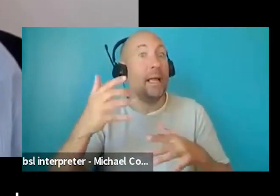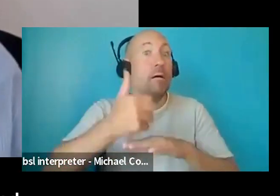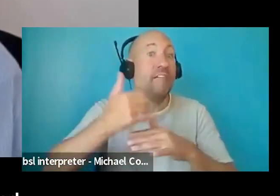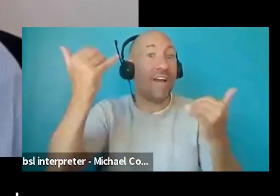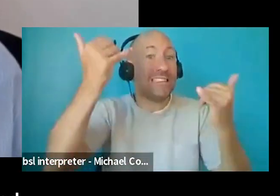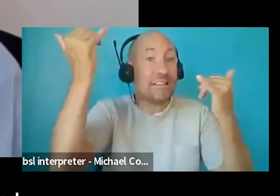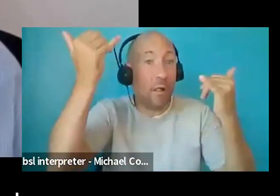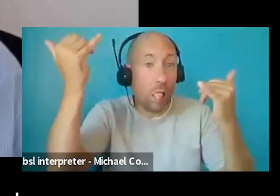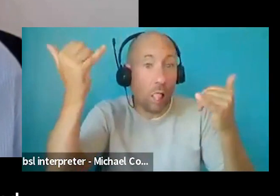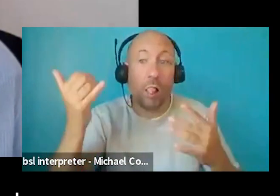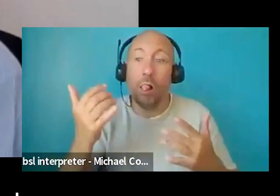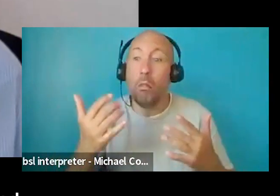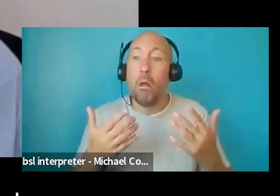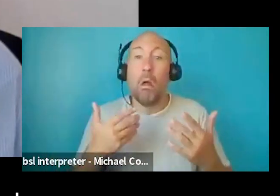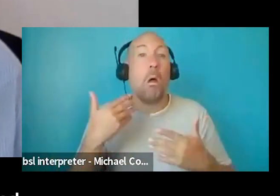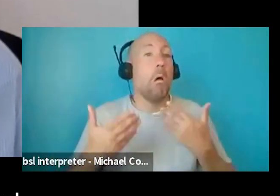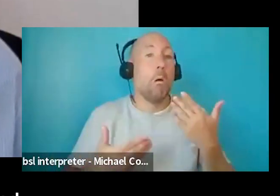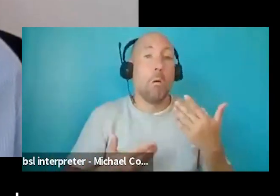then a